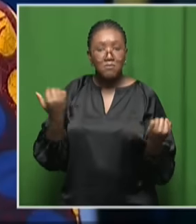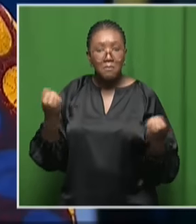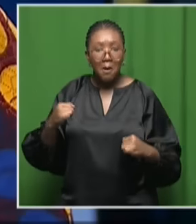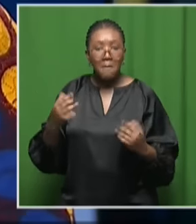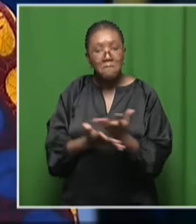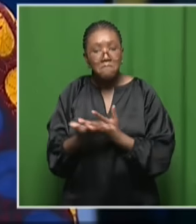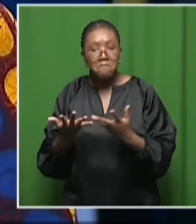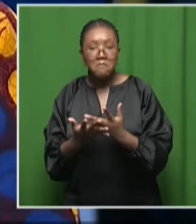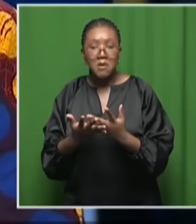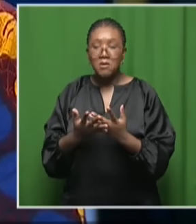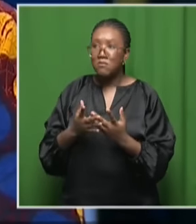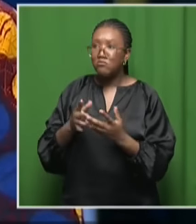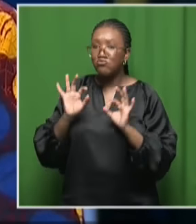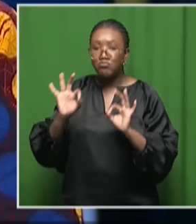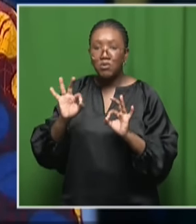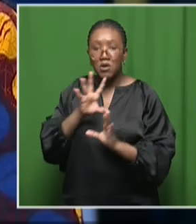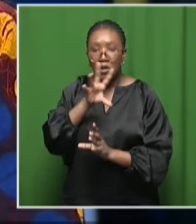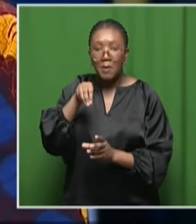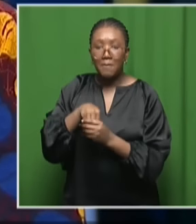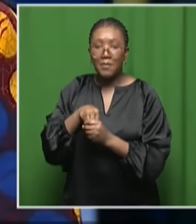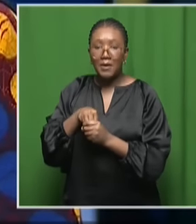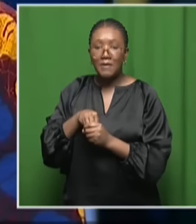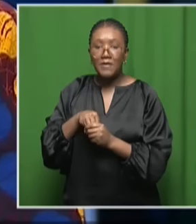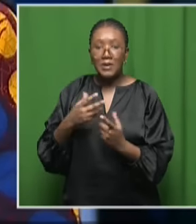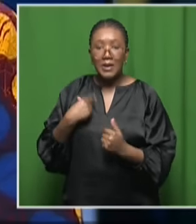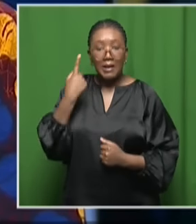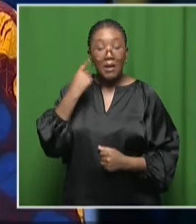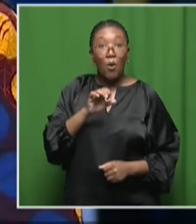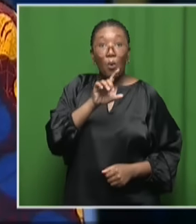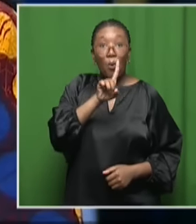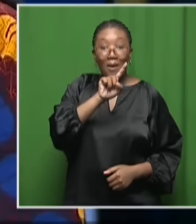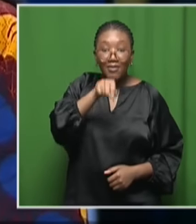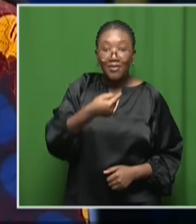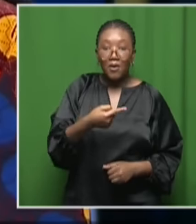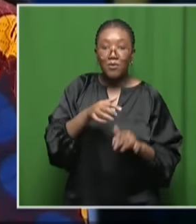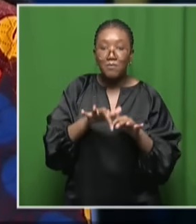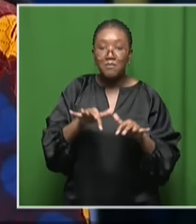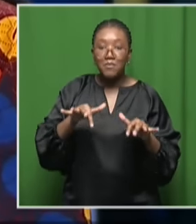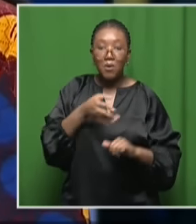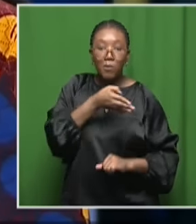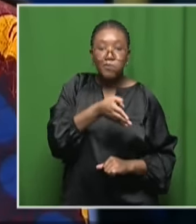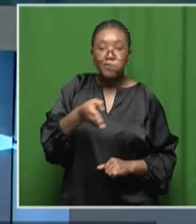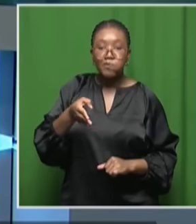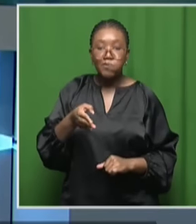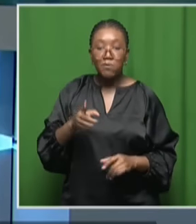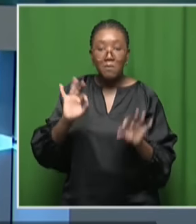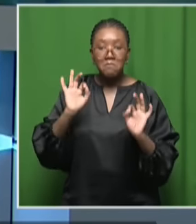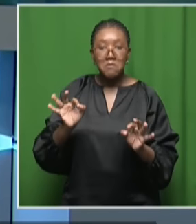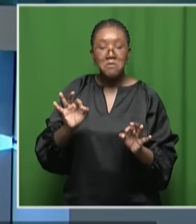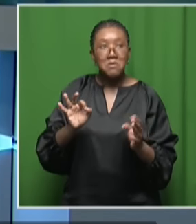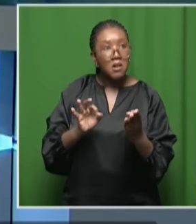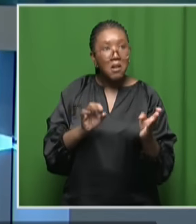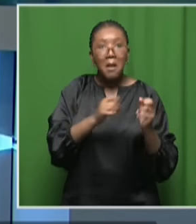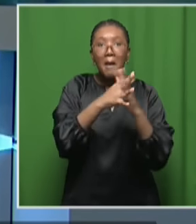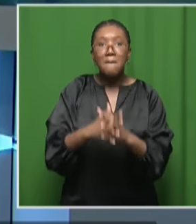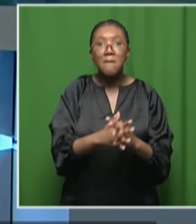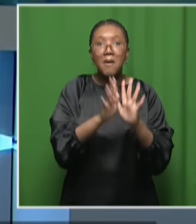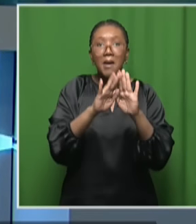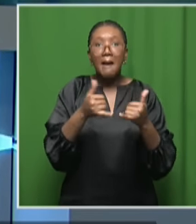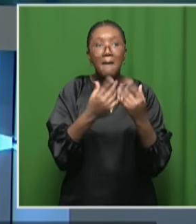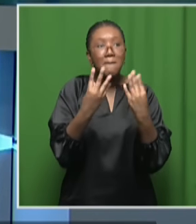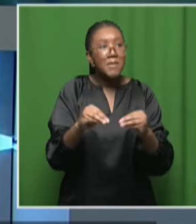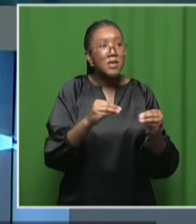and participated fully in the process. I think we had over 1,000 delegates at the B20. Yes, and we're hugely complimentary. So to speak, to